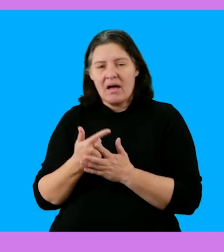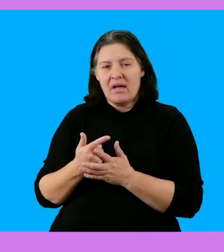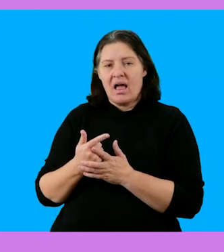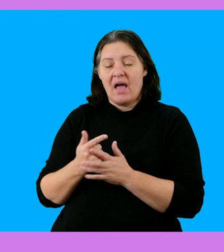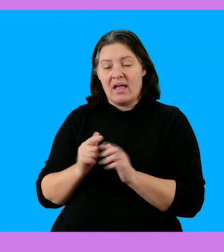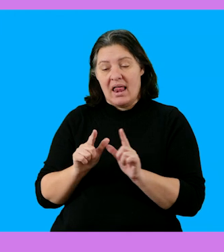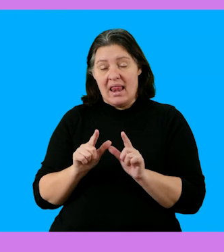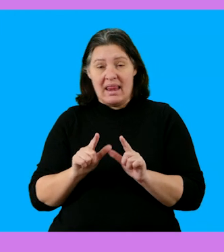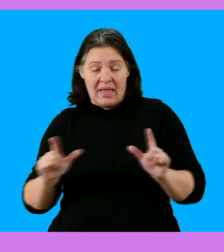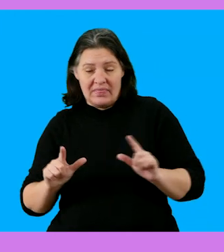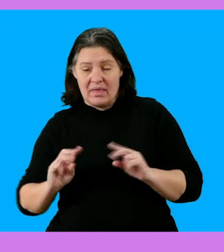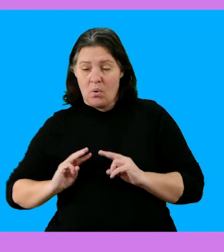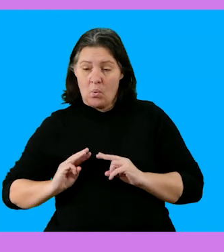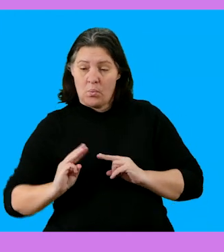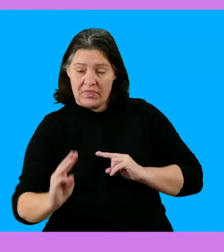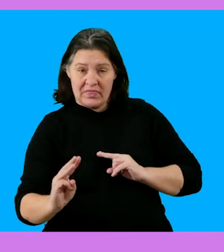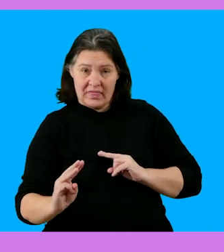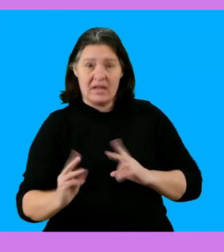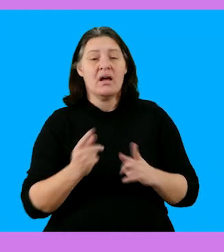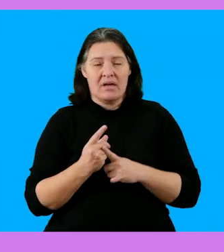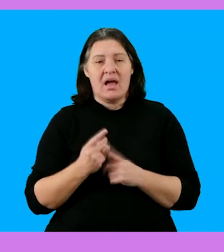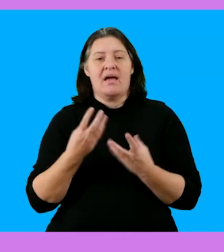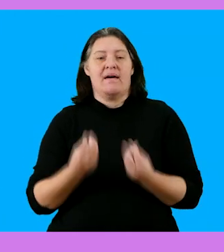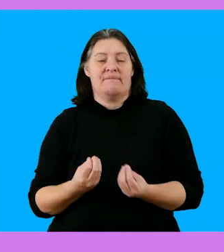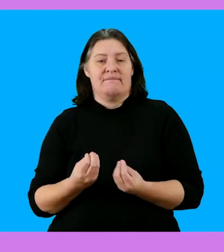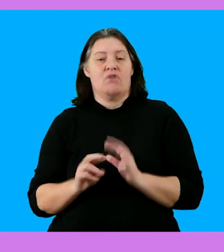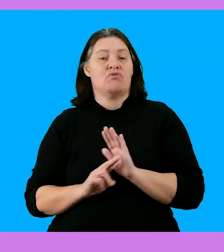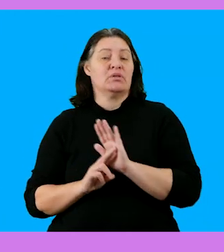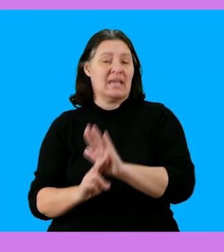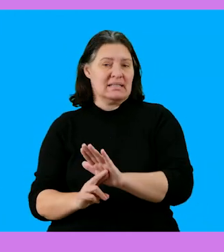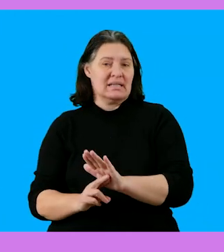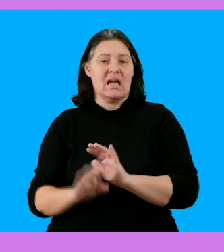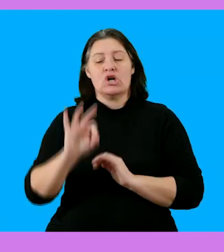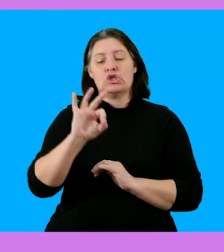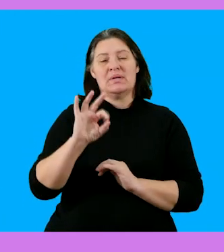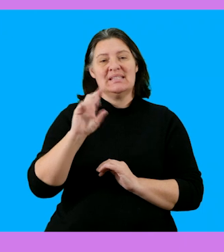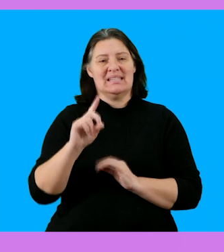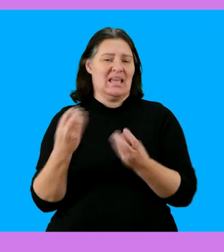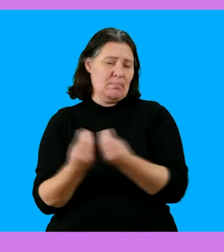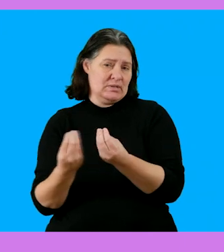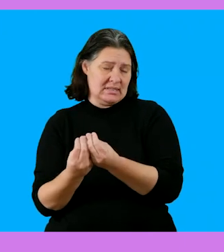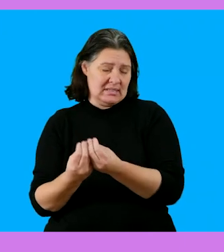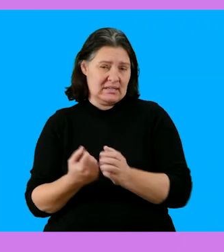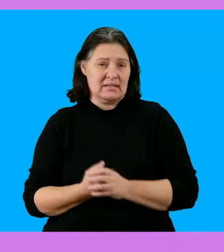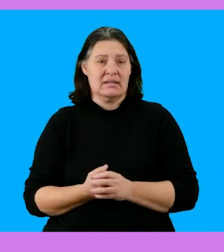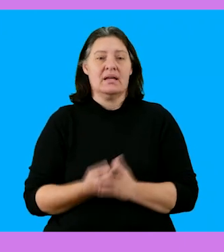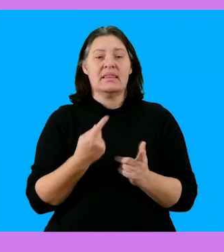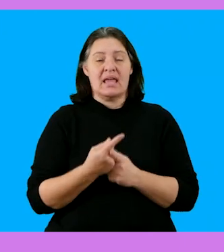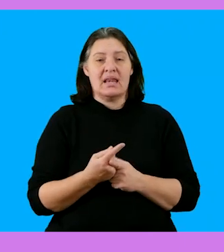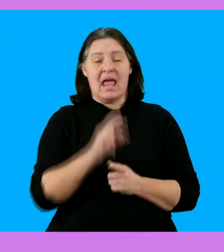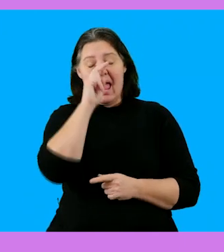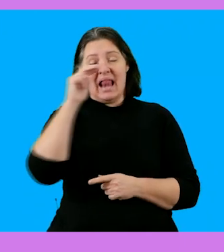design having length and width, right? The 2 dimensions, but possibly representing 3-dimensional